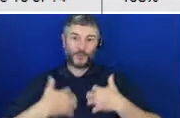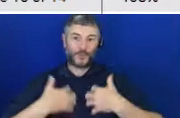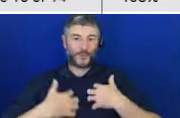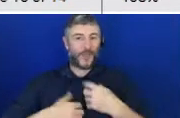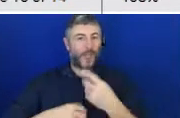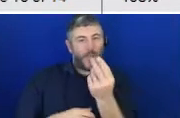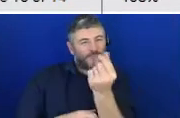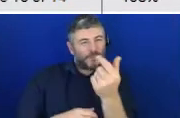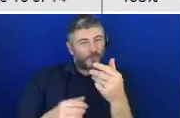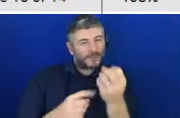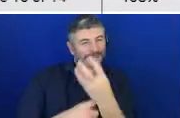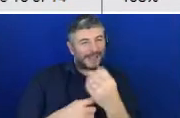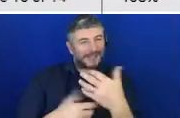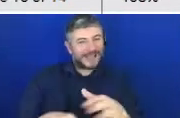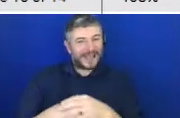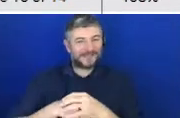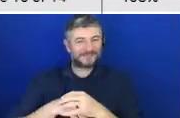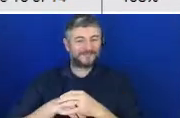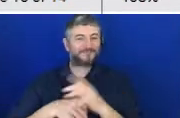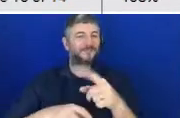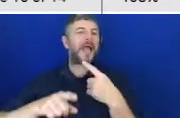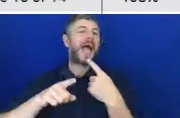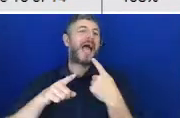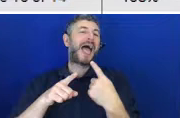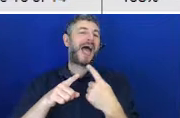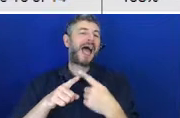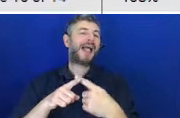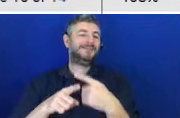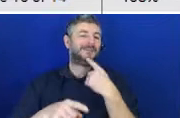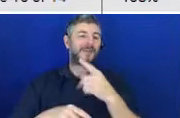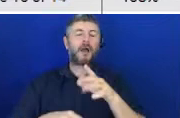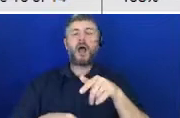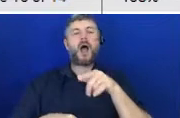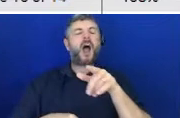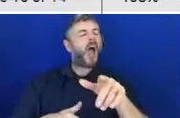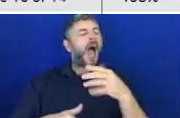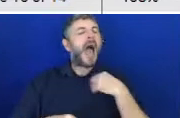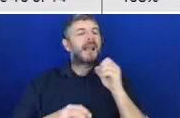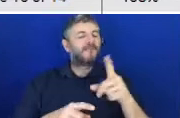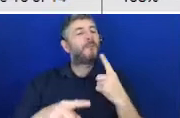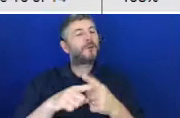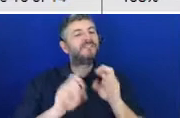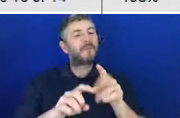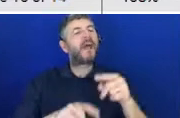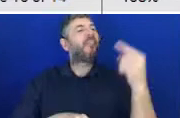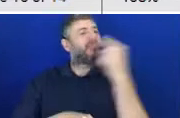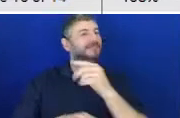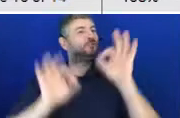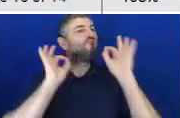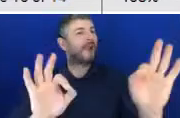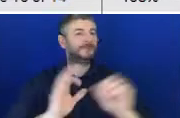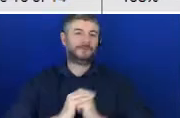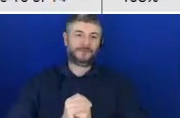slides now. I'm going to give you some really positive feedback. This is great, Ruth. All right, that's great.